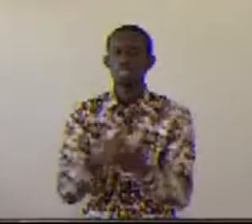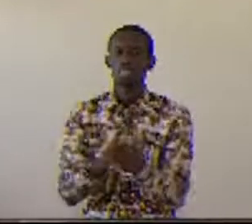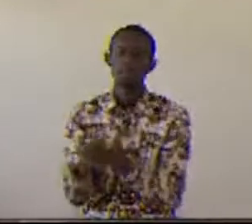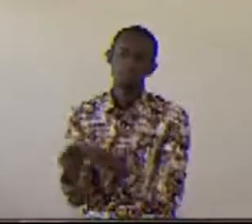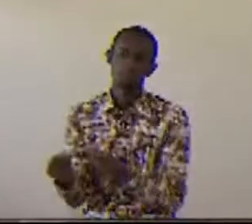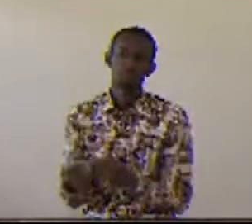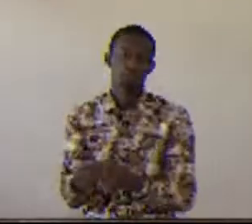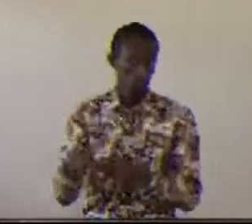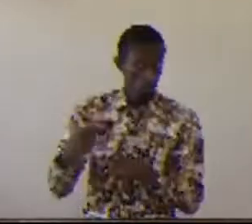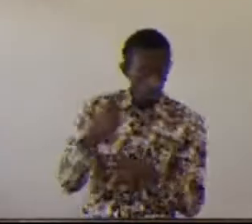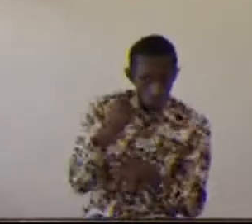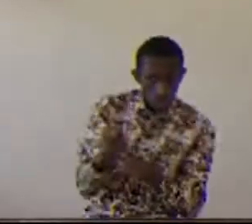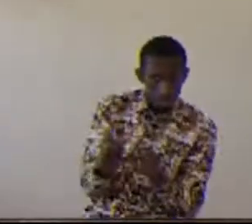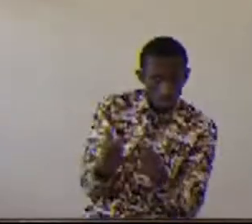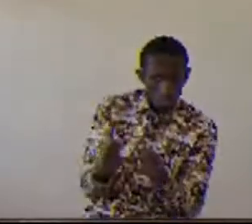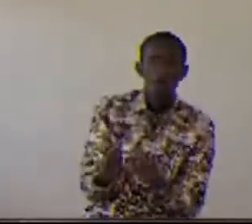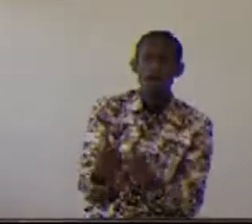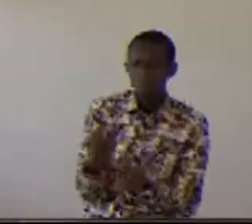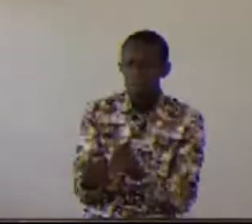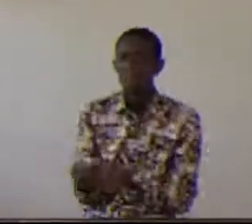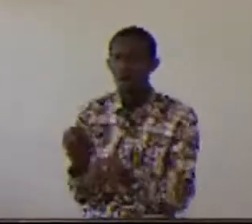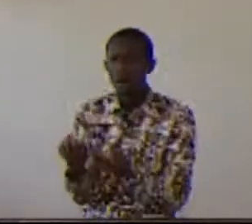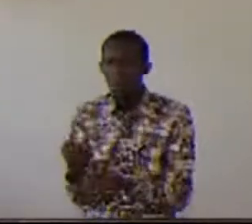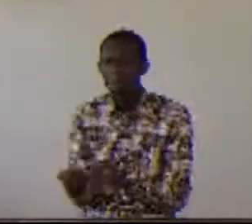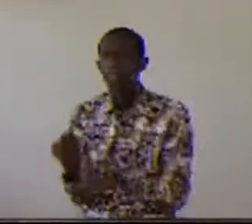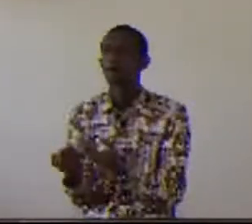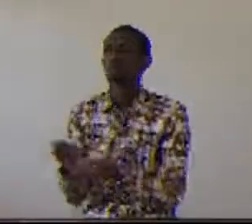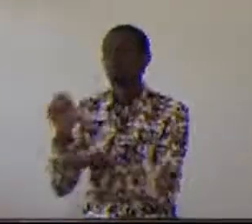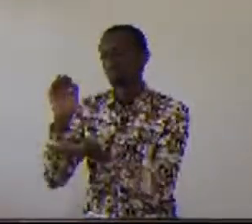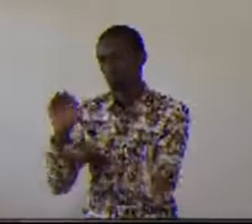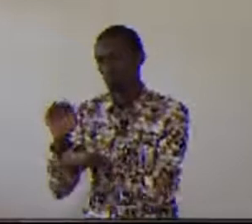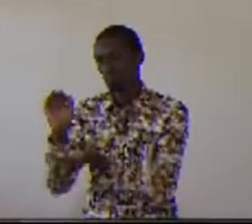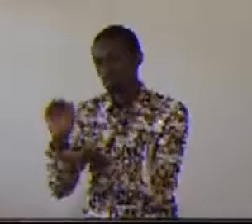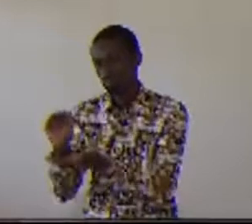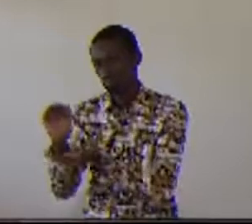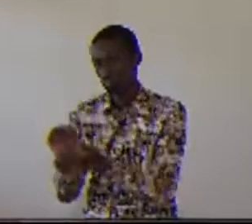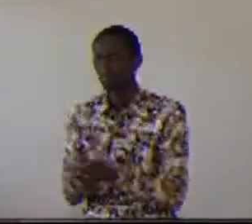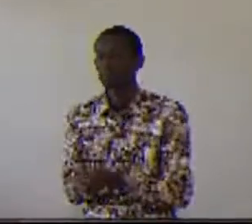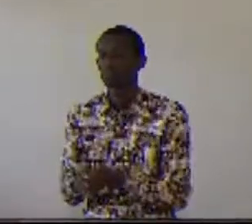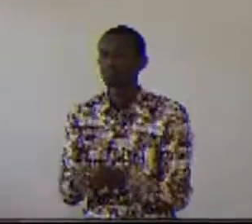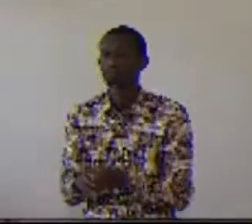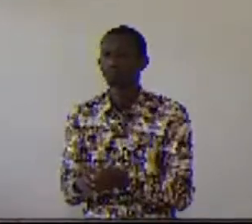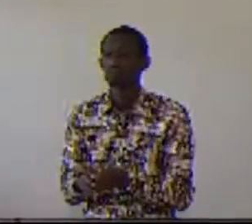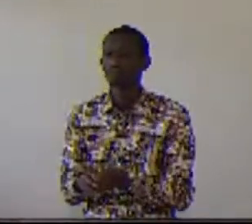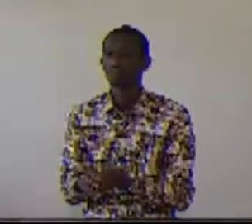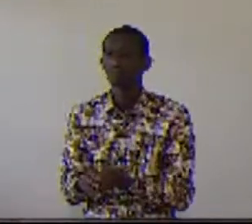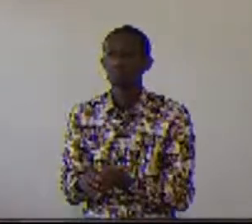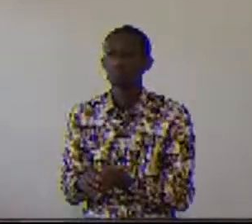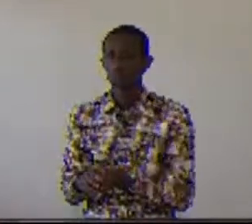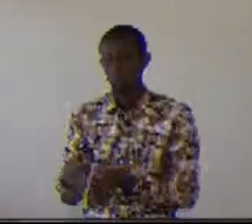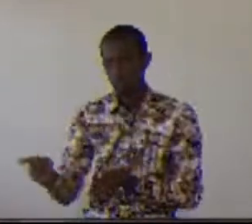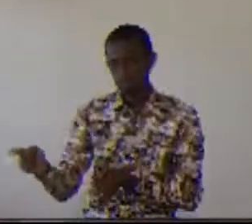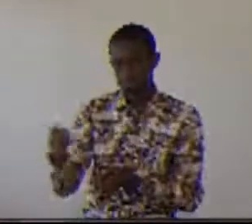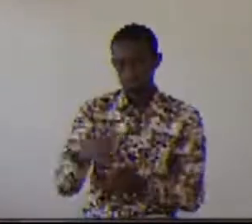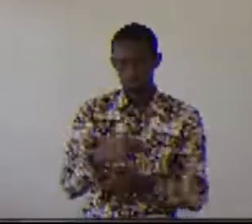then their melting and boiling point will be low. So moving from lithium to sodium,